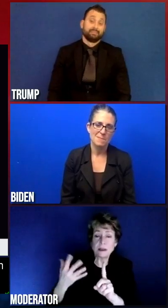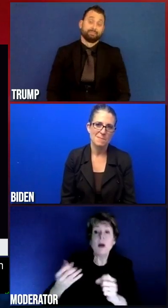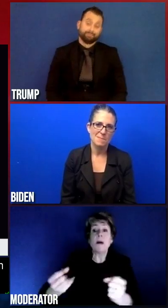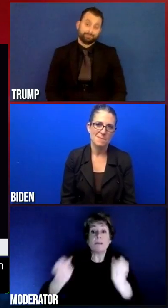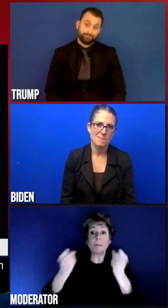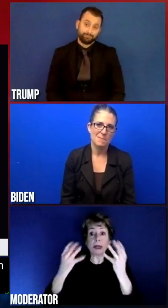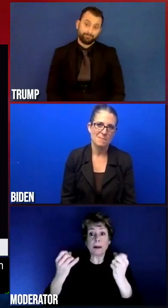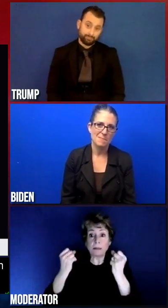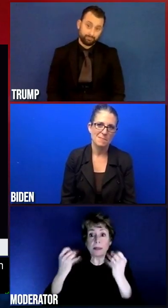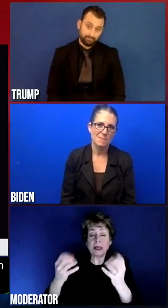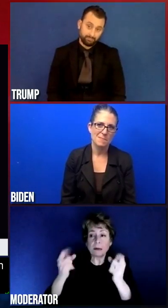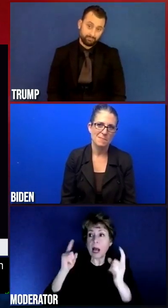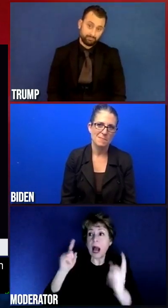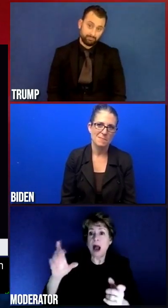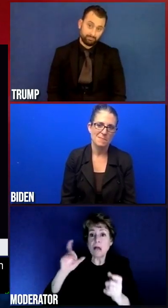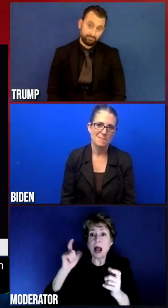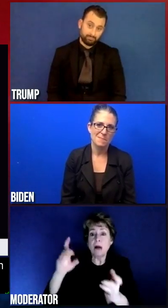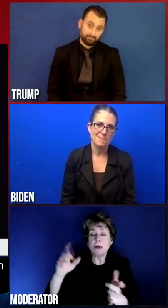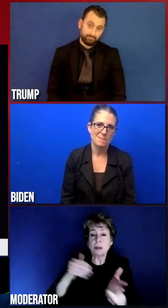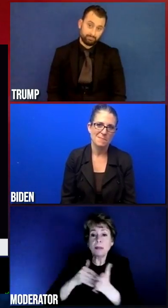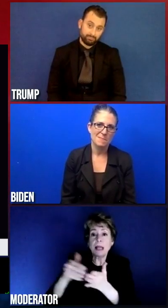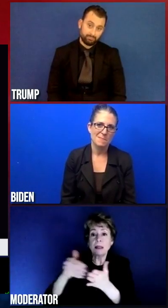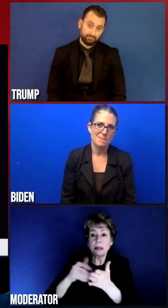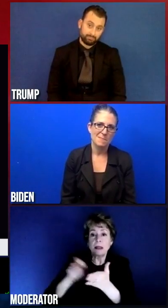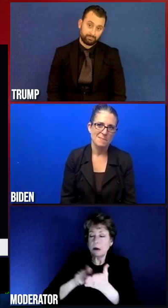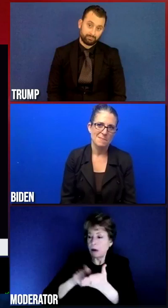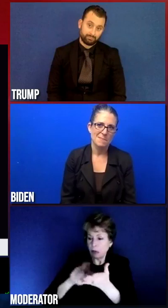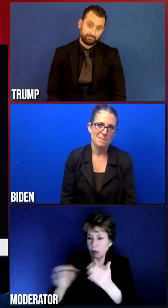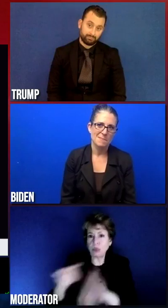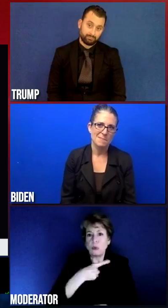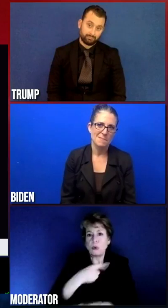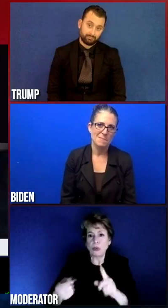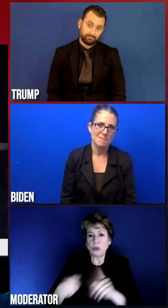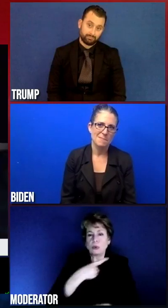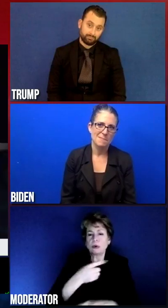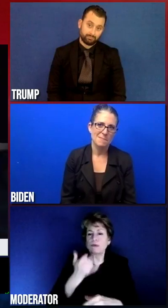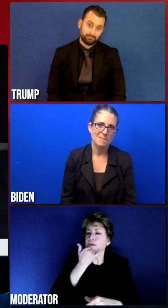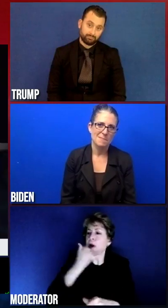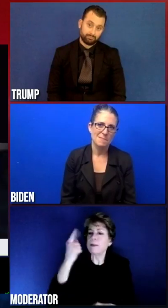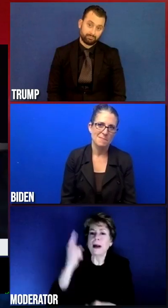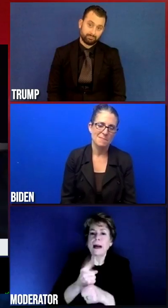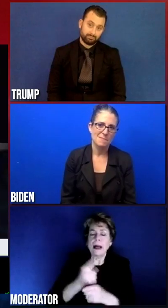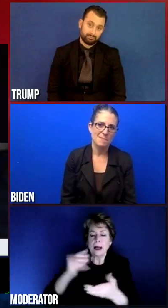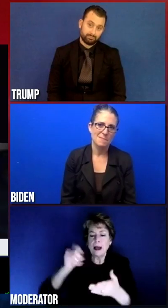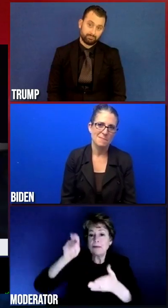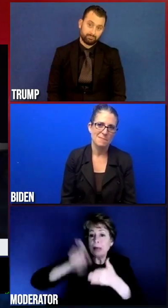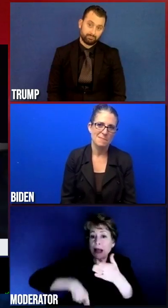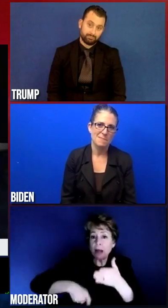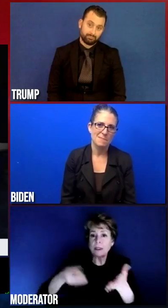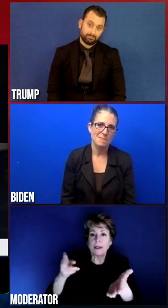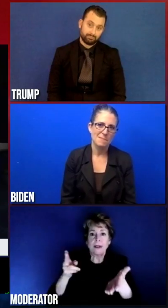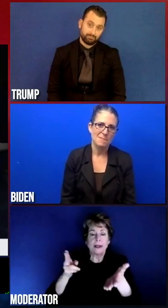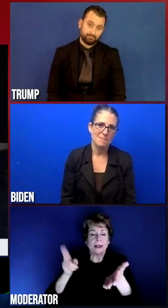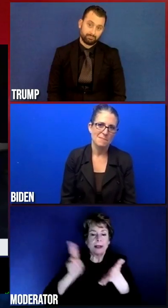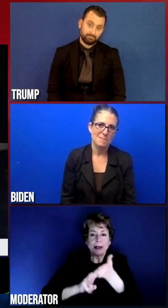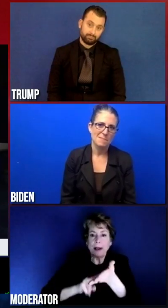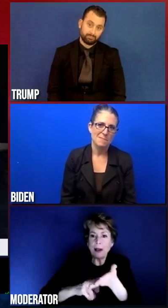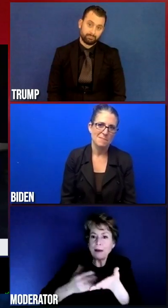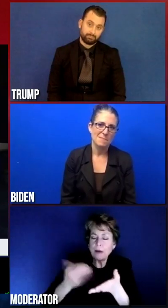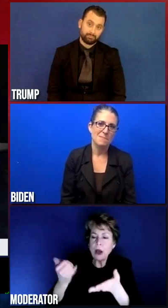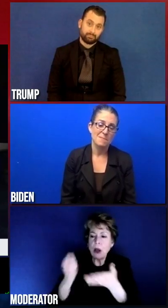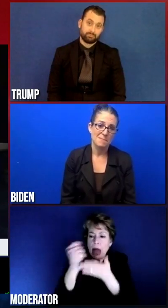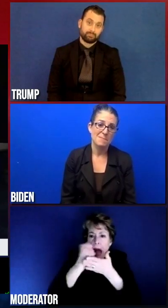because they have not been properly filled out, or there is some other irregularity, or they missed the deadline. So the question I have is, are